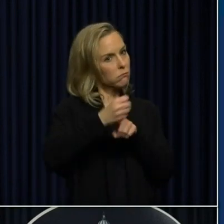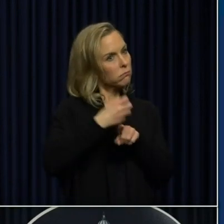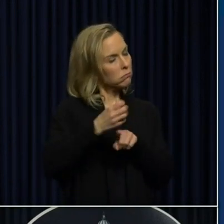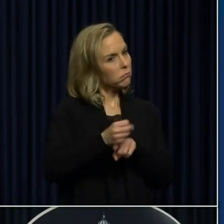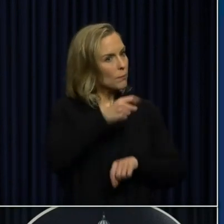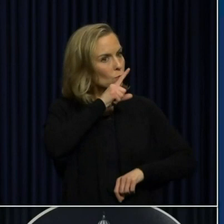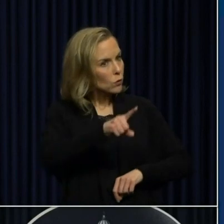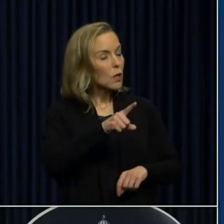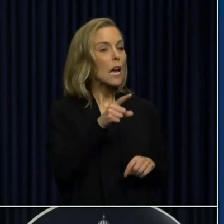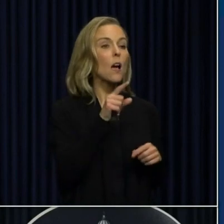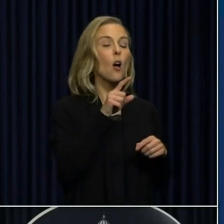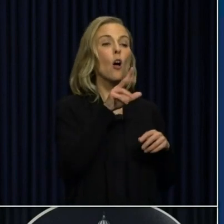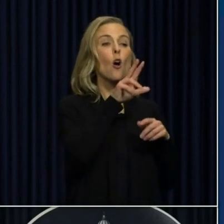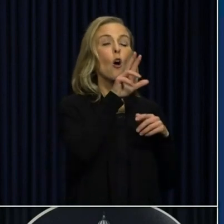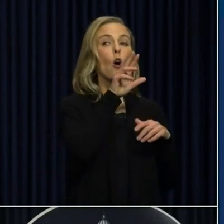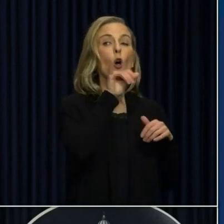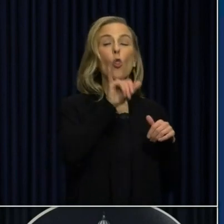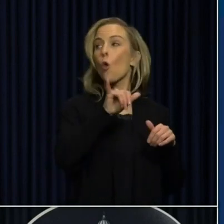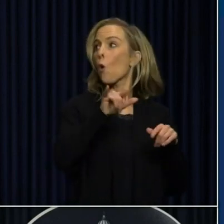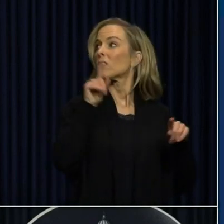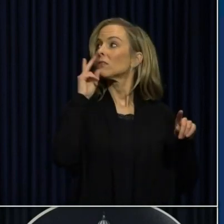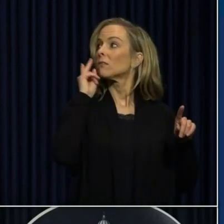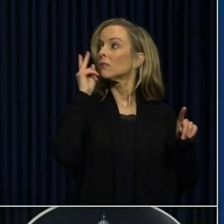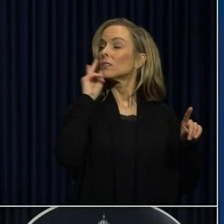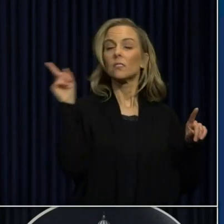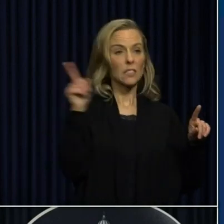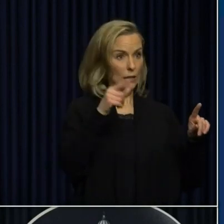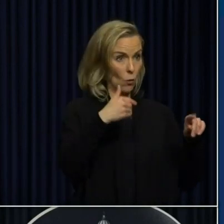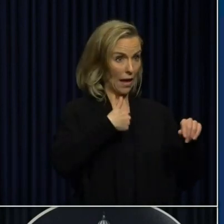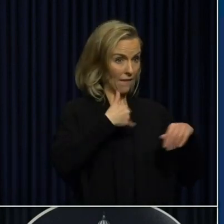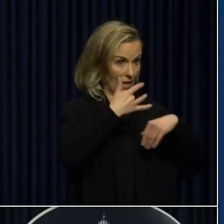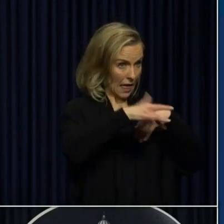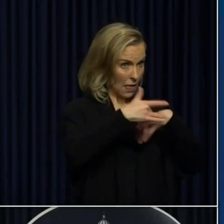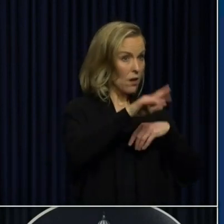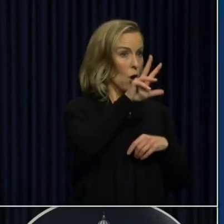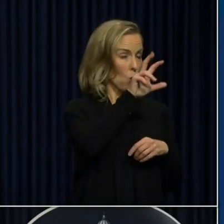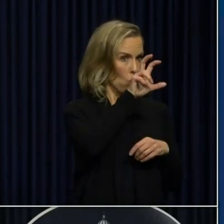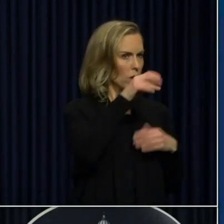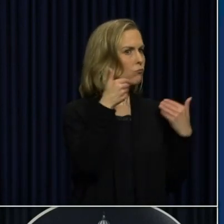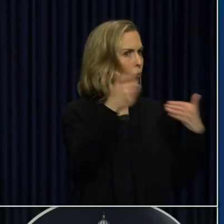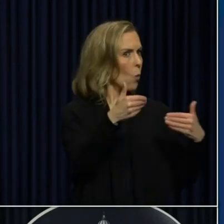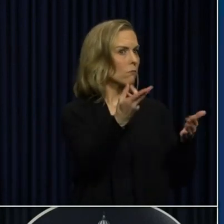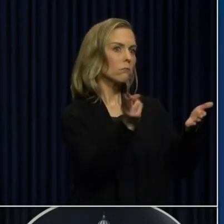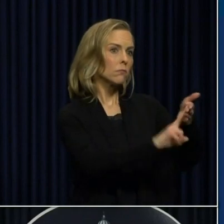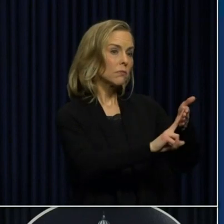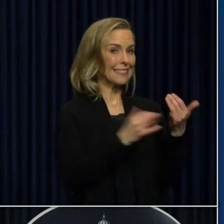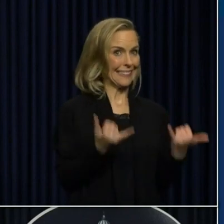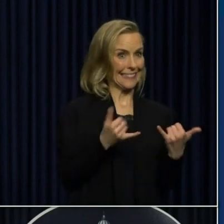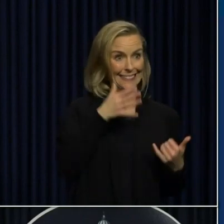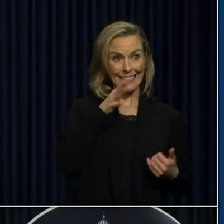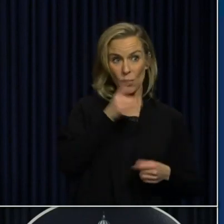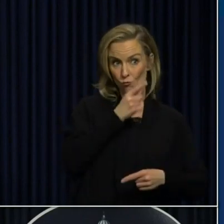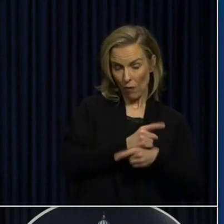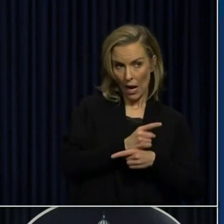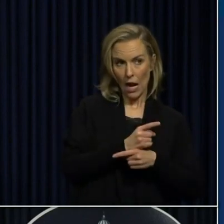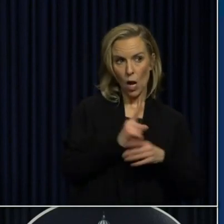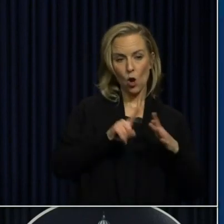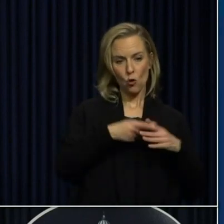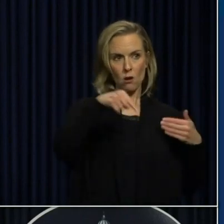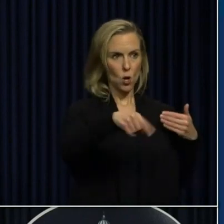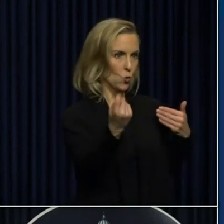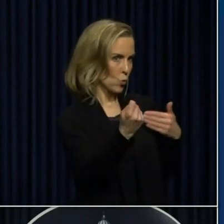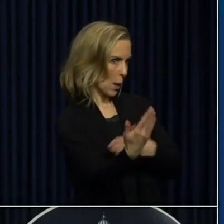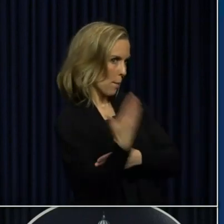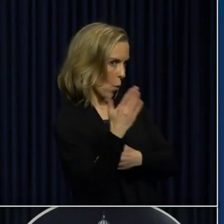in each of the regions that fall into those that are eligible, but we need you to go ahead. It's Sunday, right? We're starting this Tuesday